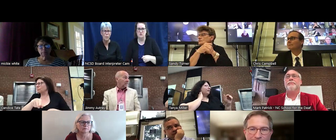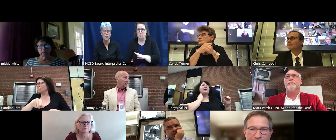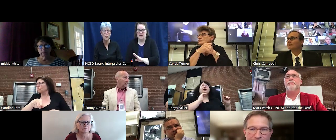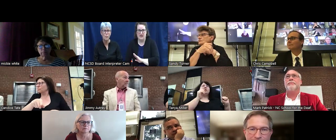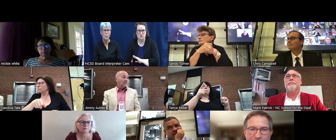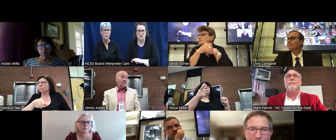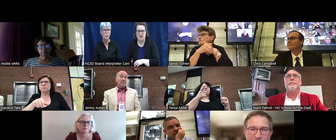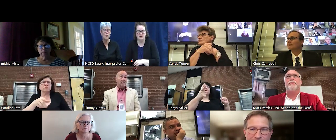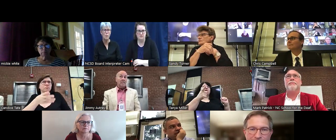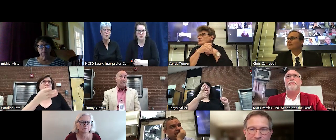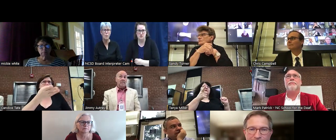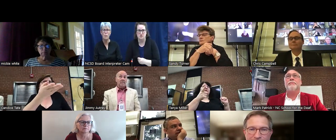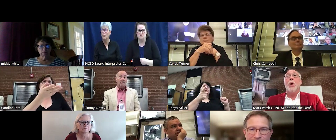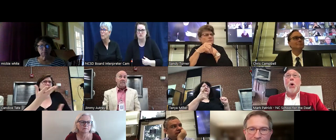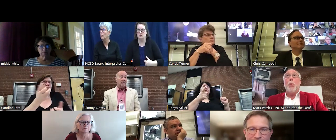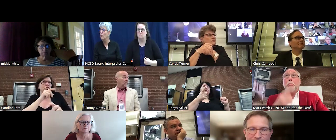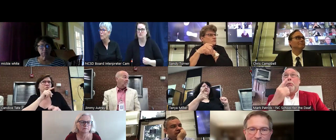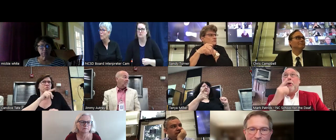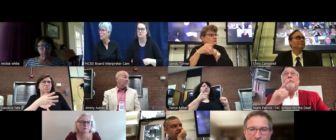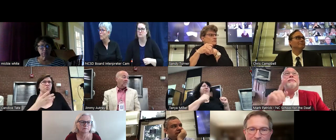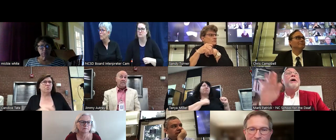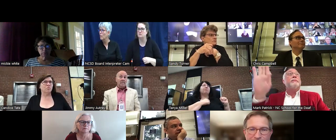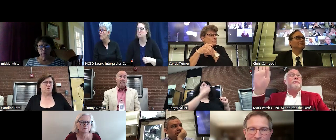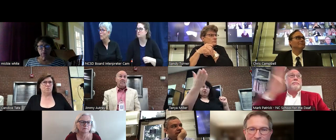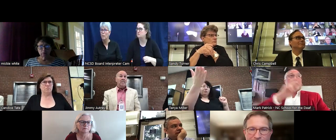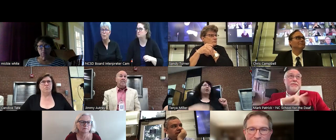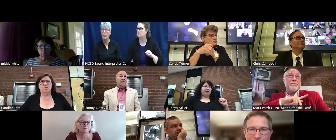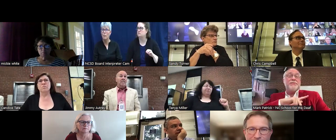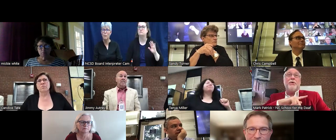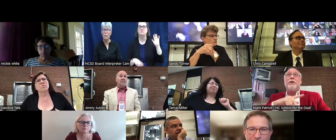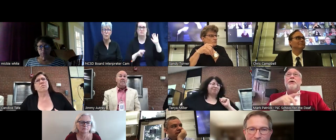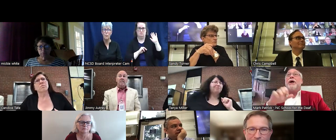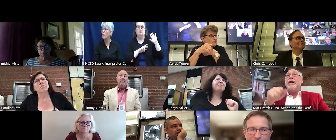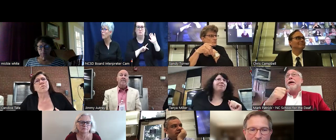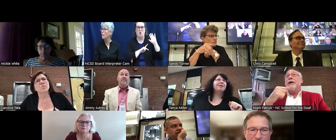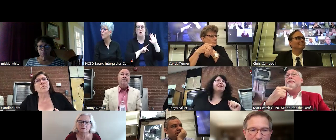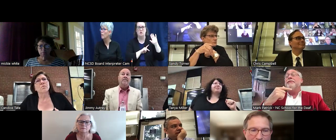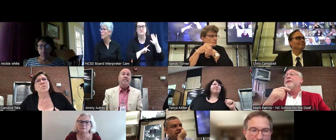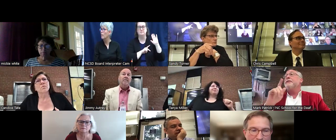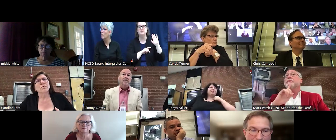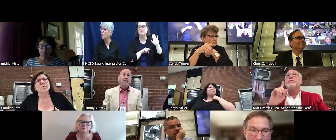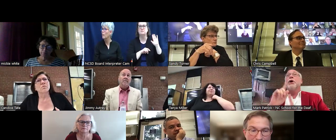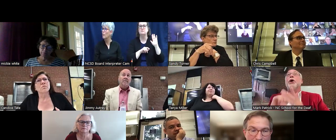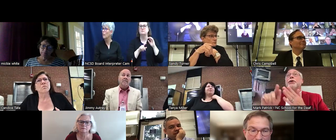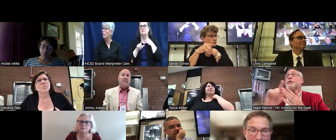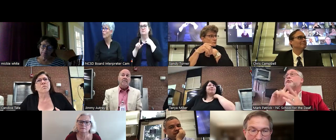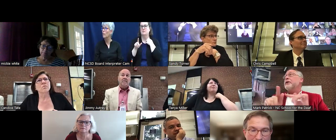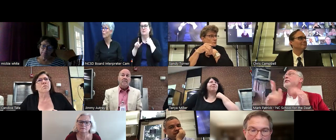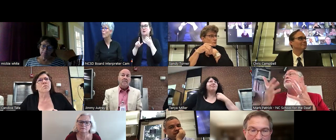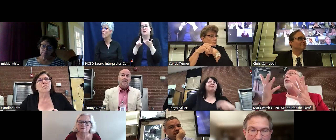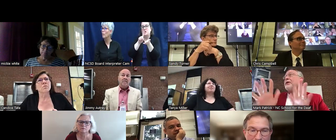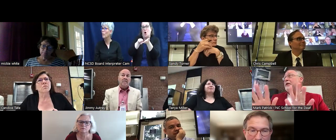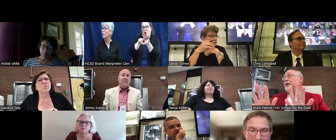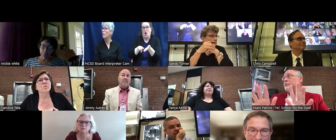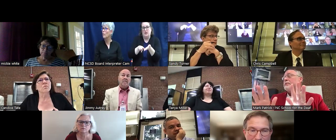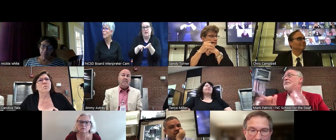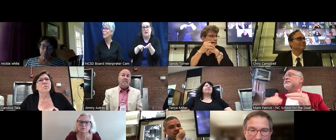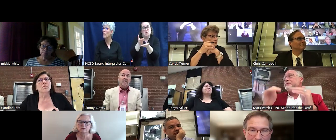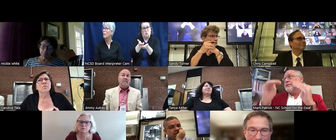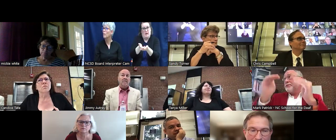Would you want to answer that first, or? And this is Mark, and the audit trail is already